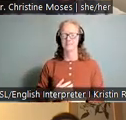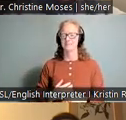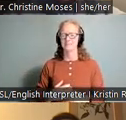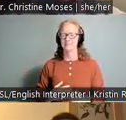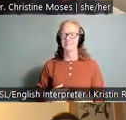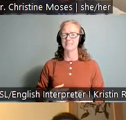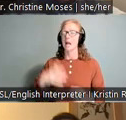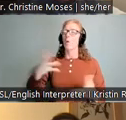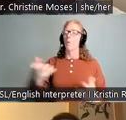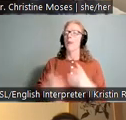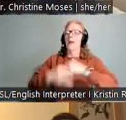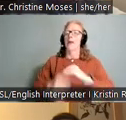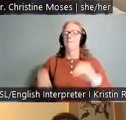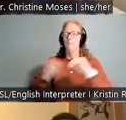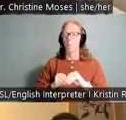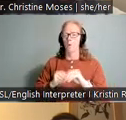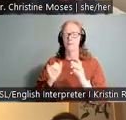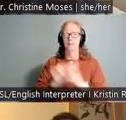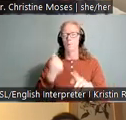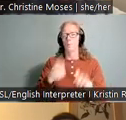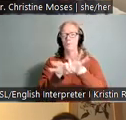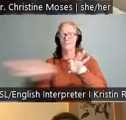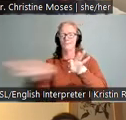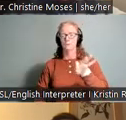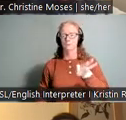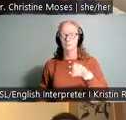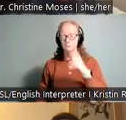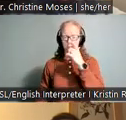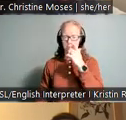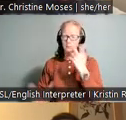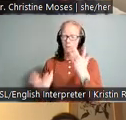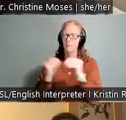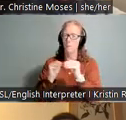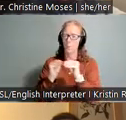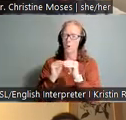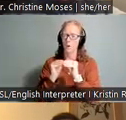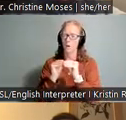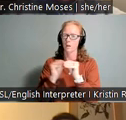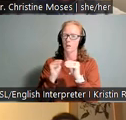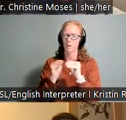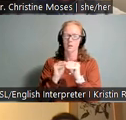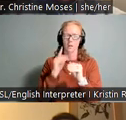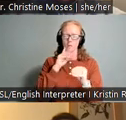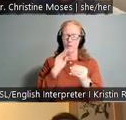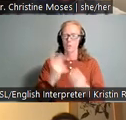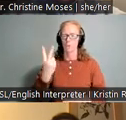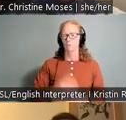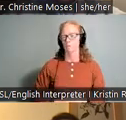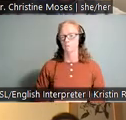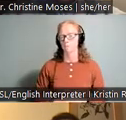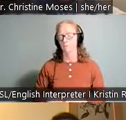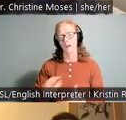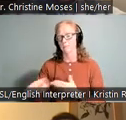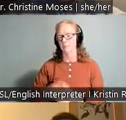But I would like to add more to this. I would like to, have more in this bullet, to tell you the truth.